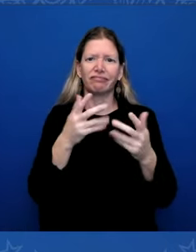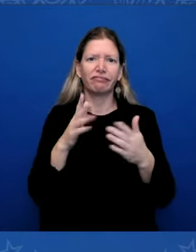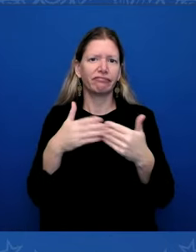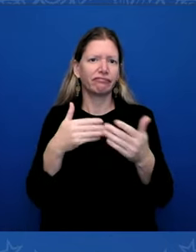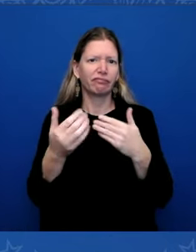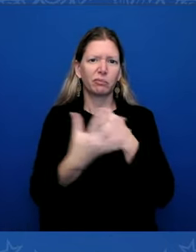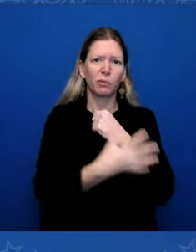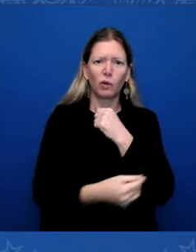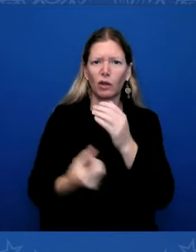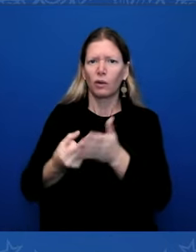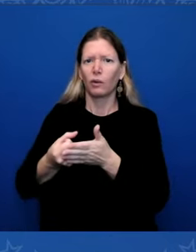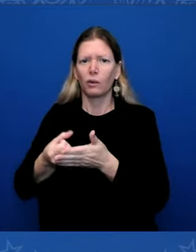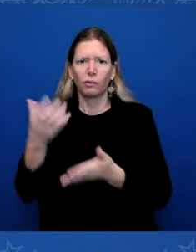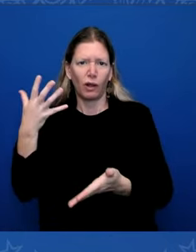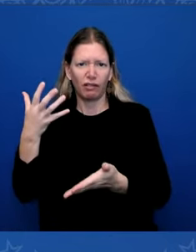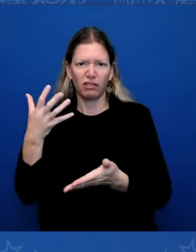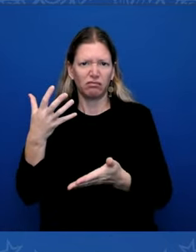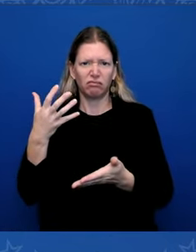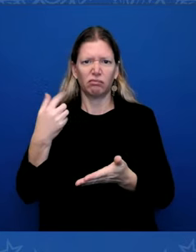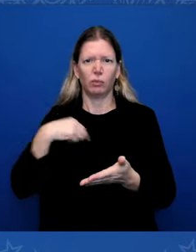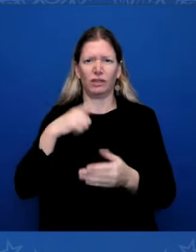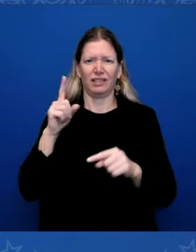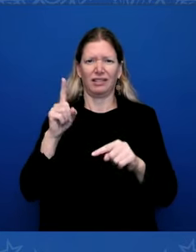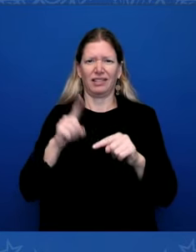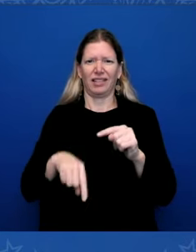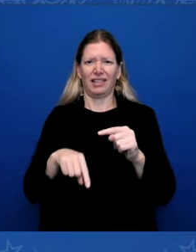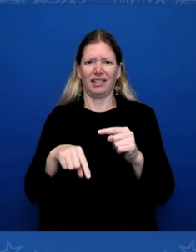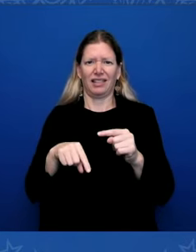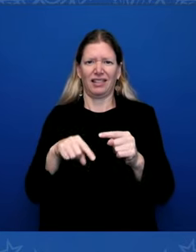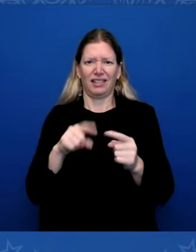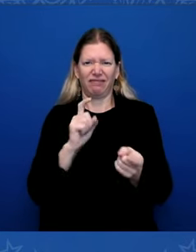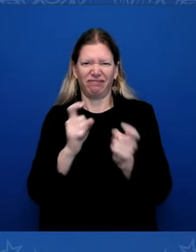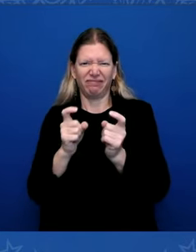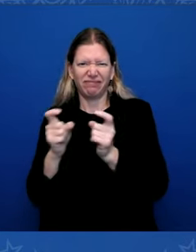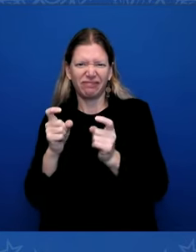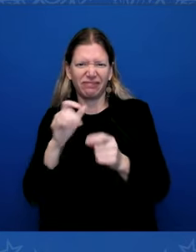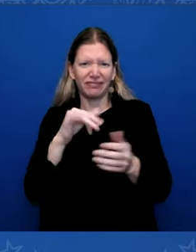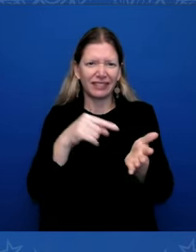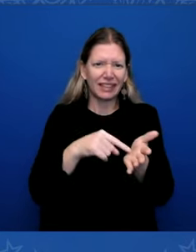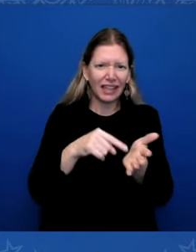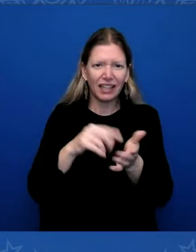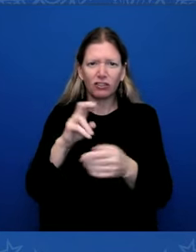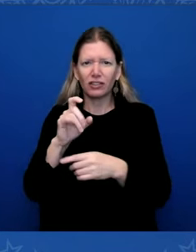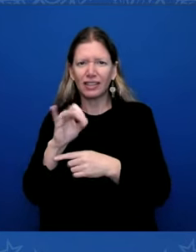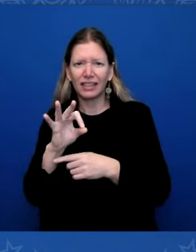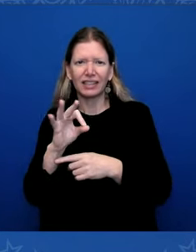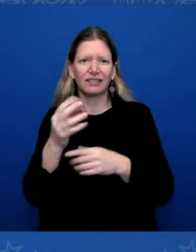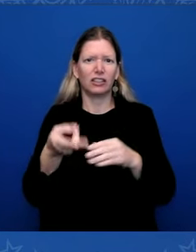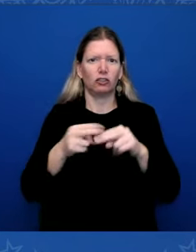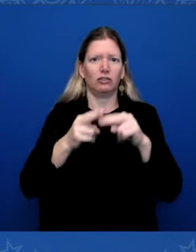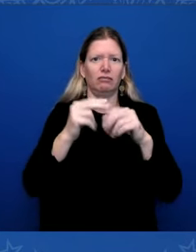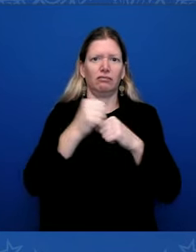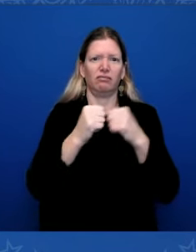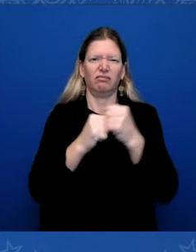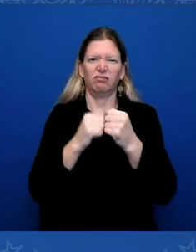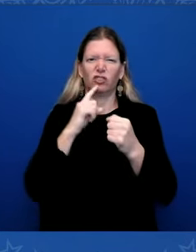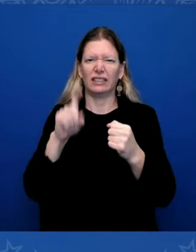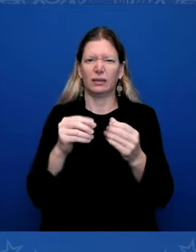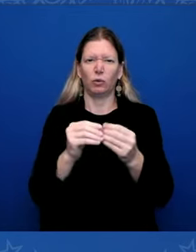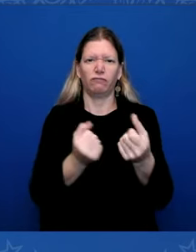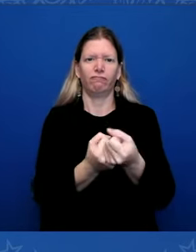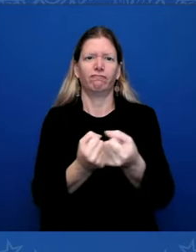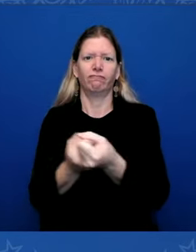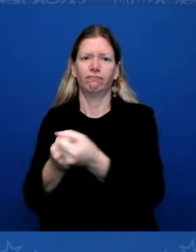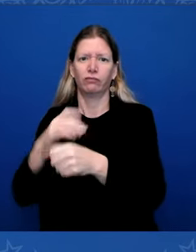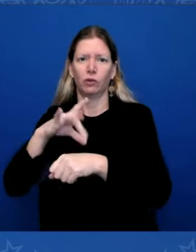well. We forged a groundbreaking new partnership that will connect India to Europe with the Middle East and